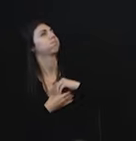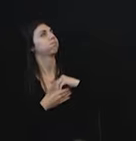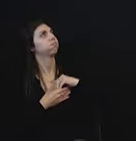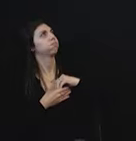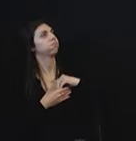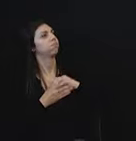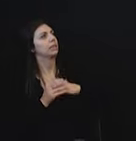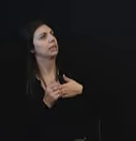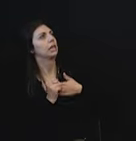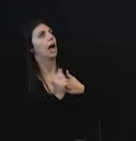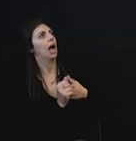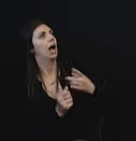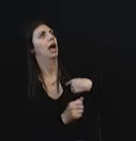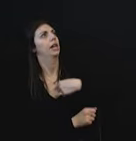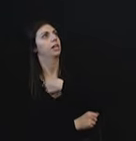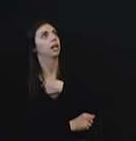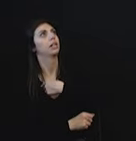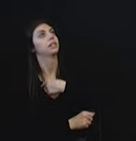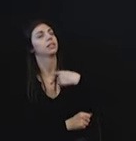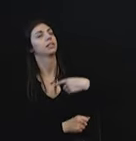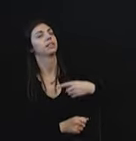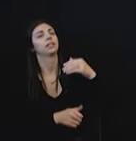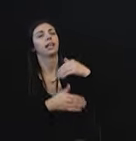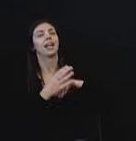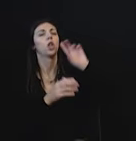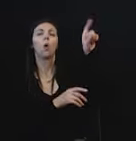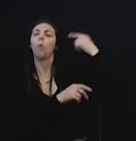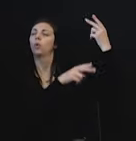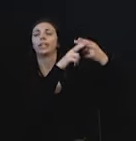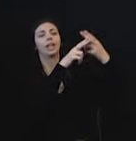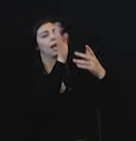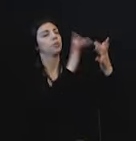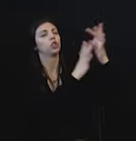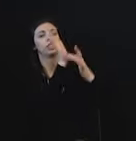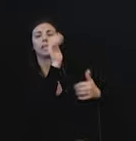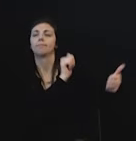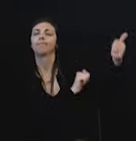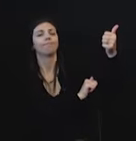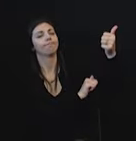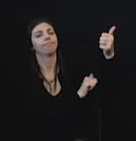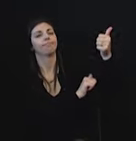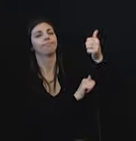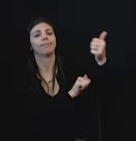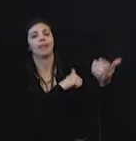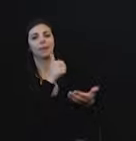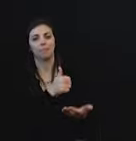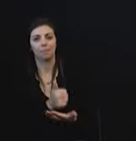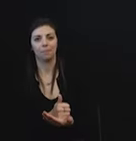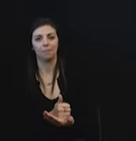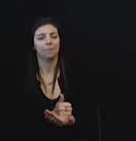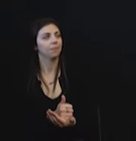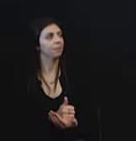ask in the matchless name of Jesus. And all God's people said, amen.